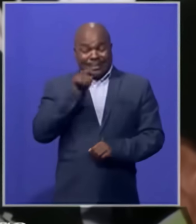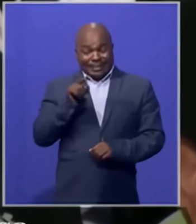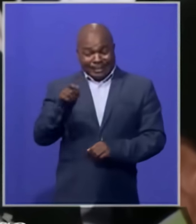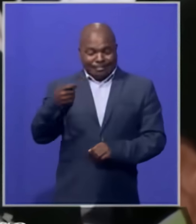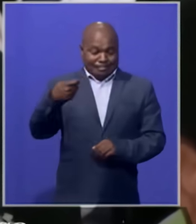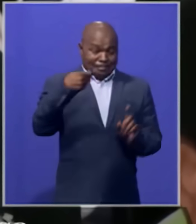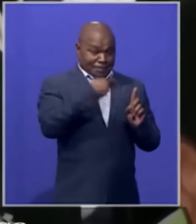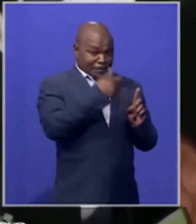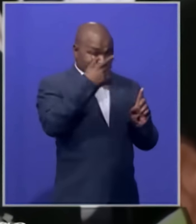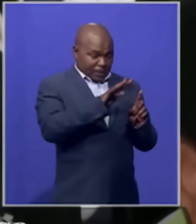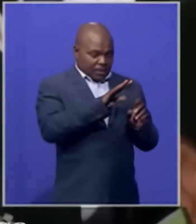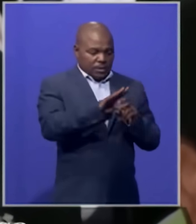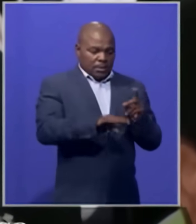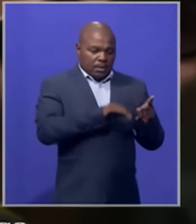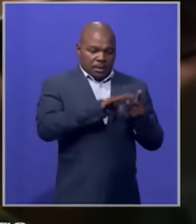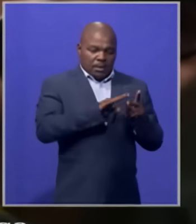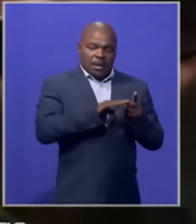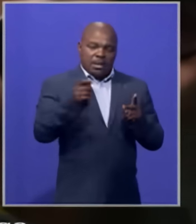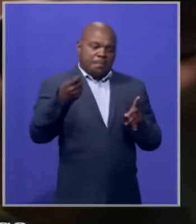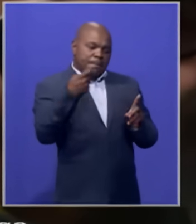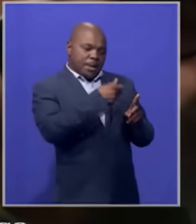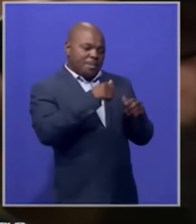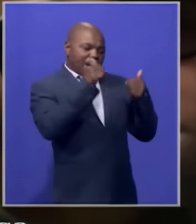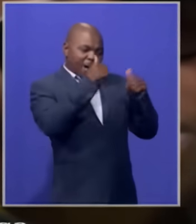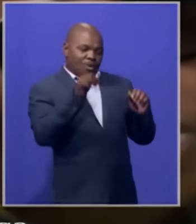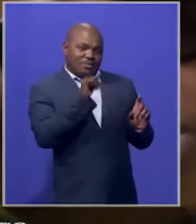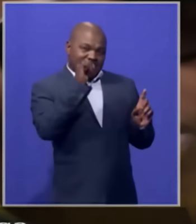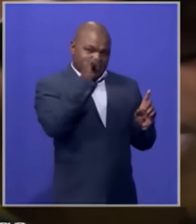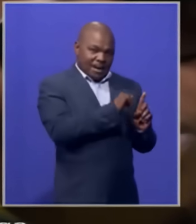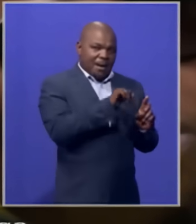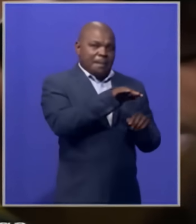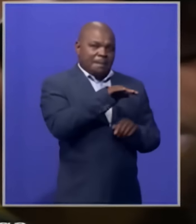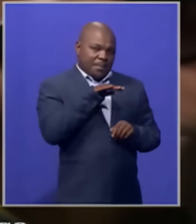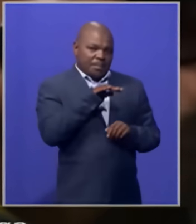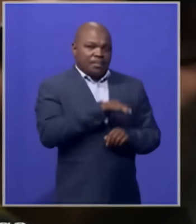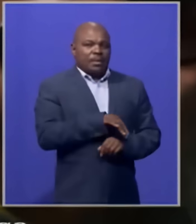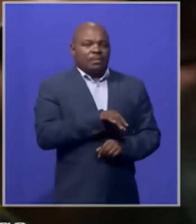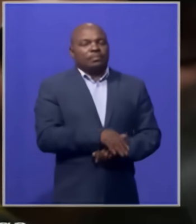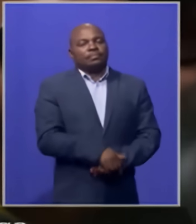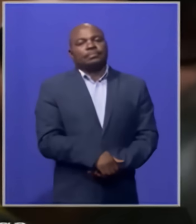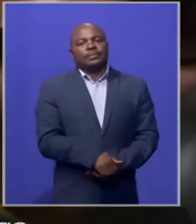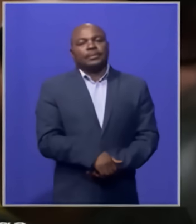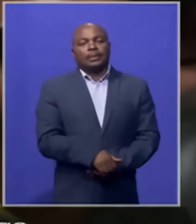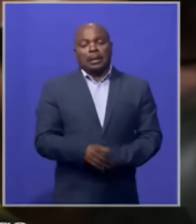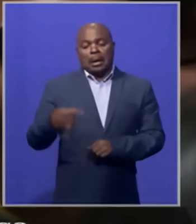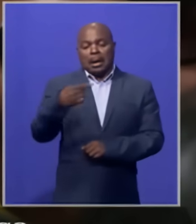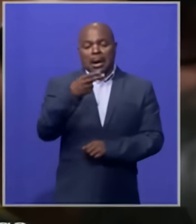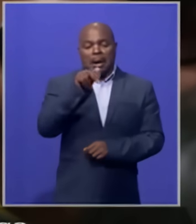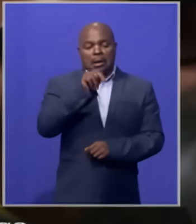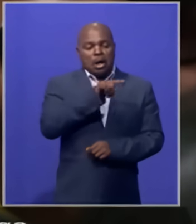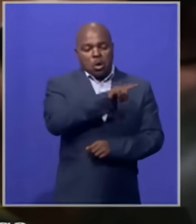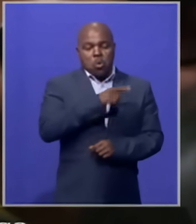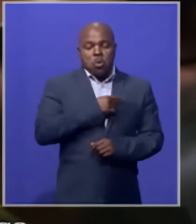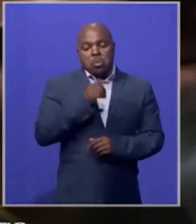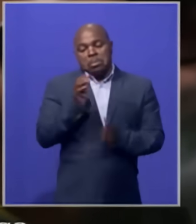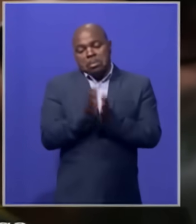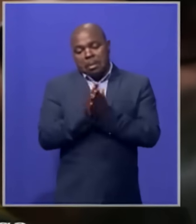ao a romelwago ke batšwa sehlabelo ka akhaonteng ya gagwe ya panka bjalo ka rente. Kana o ganeditšwe ka